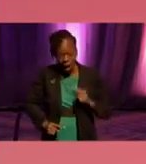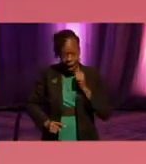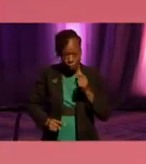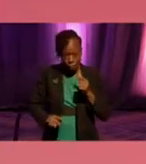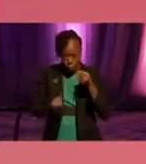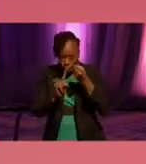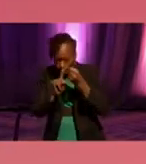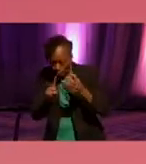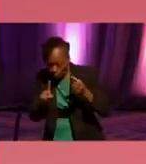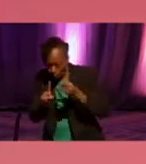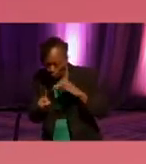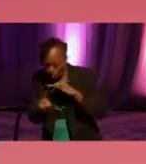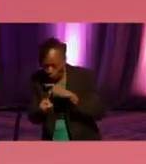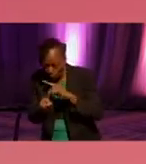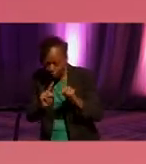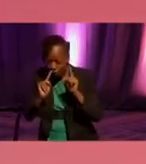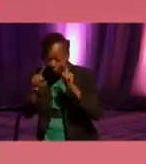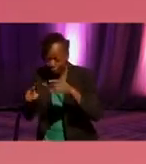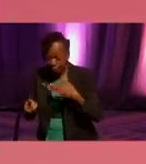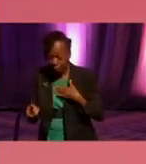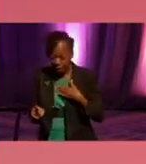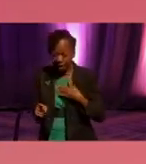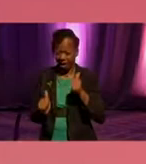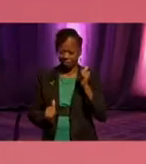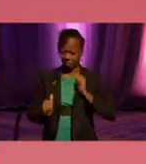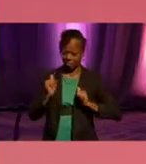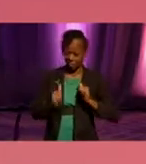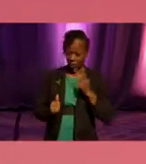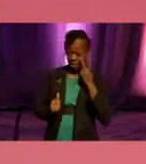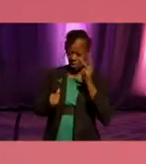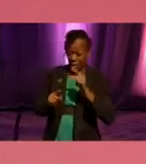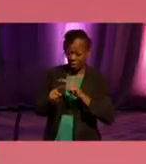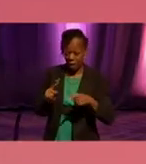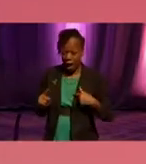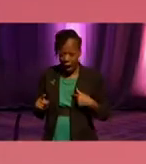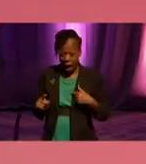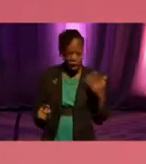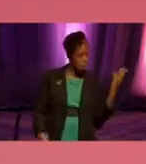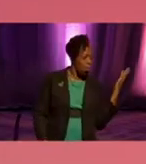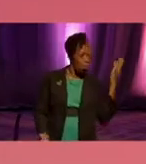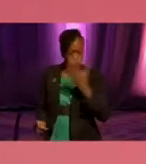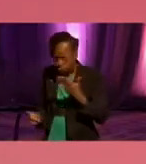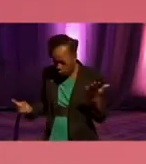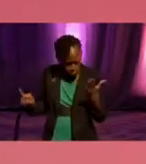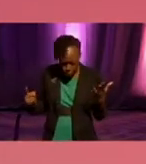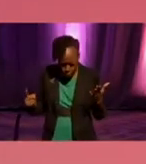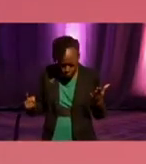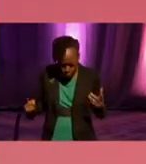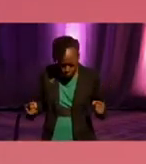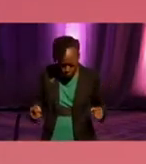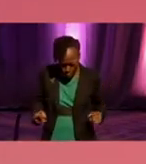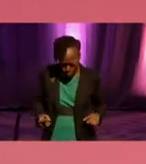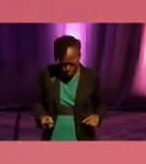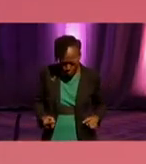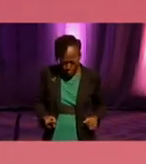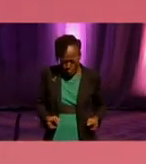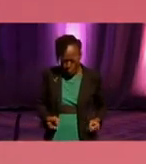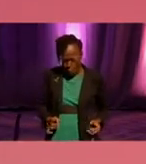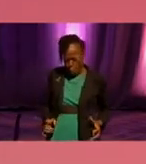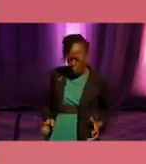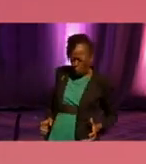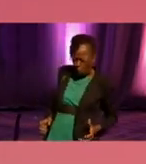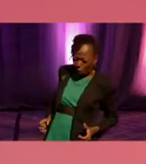details. You got to come to the comedy show for that. But I was just so blindsided by the pain and how wrecked my body